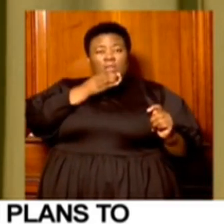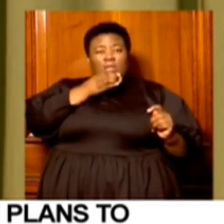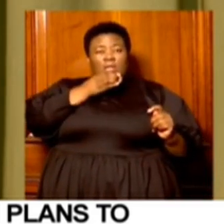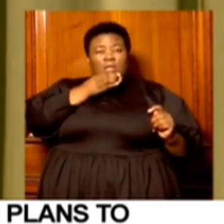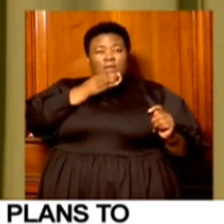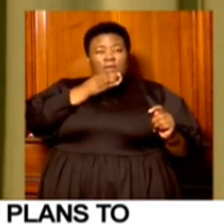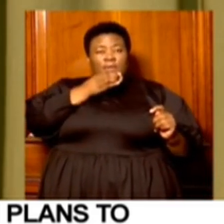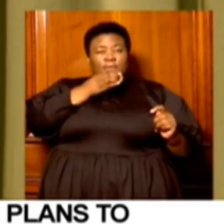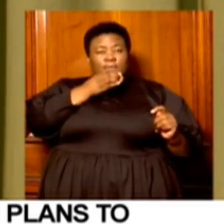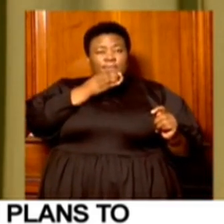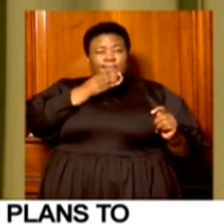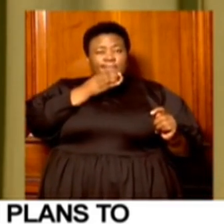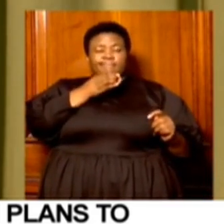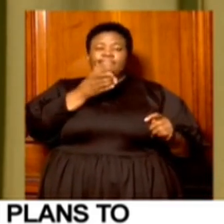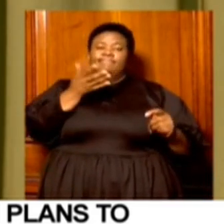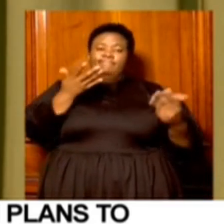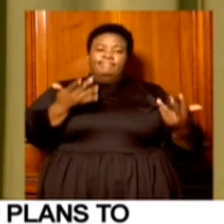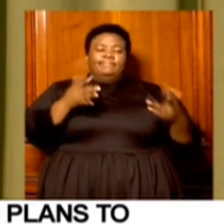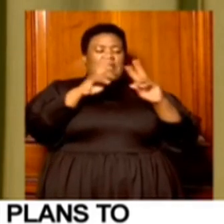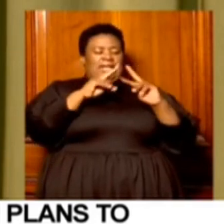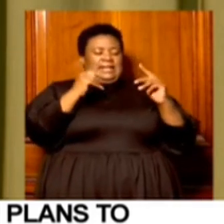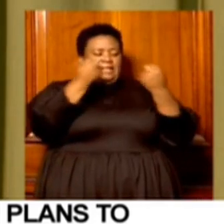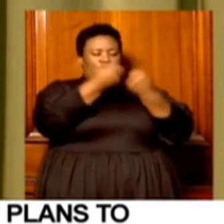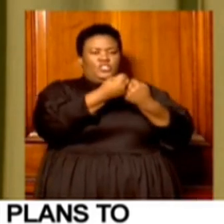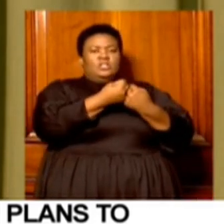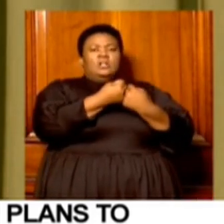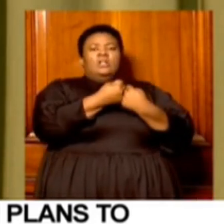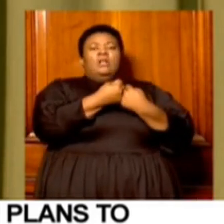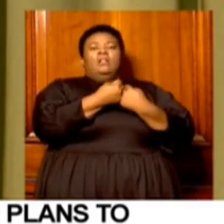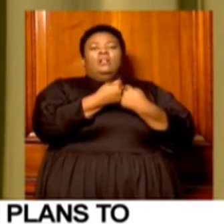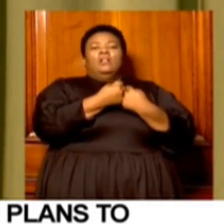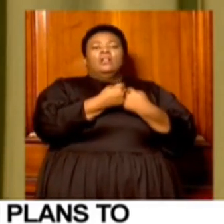The National Coronavirus Council